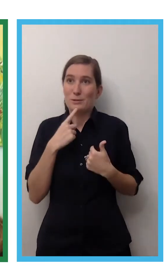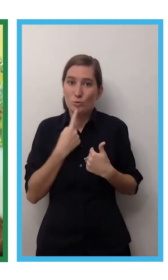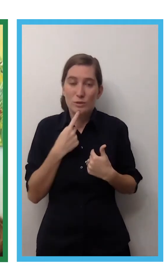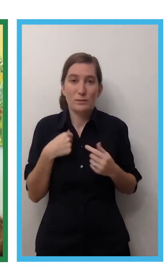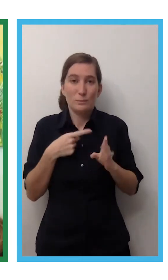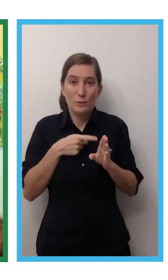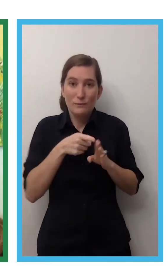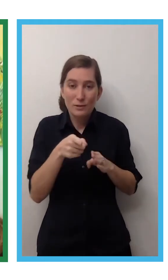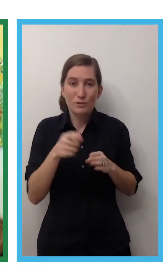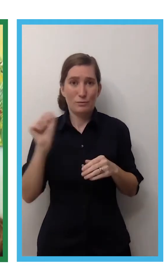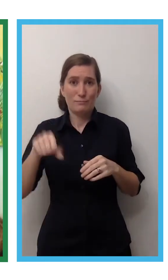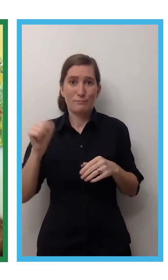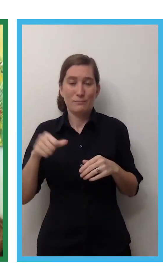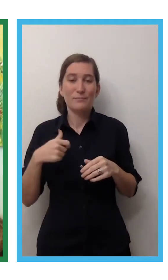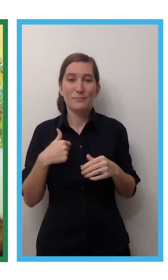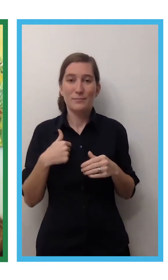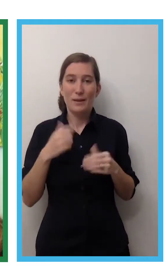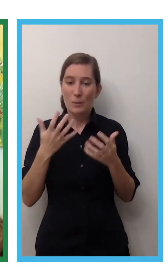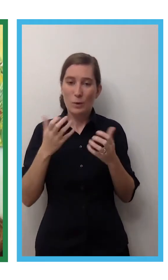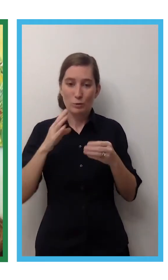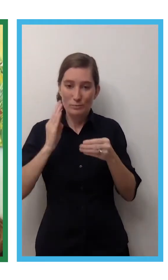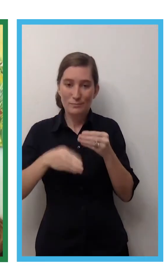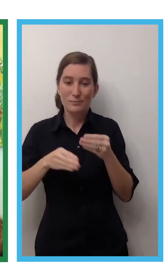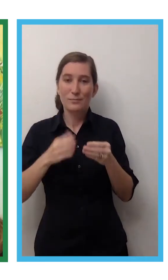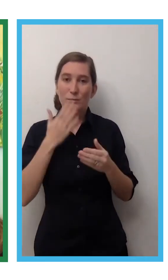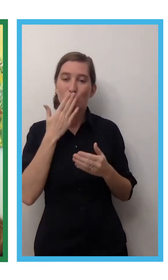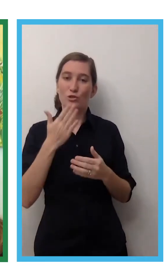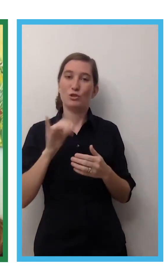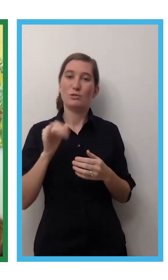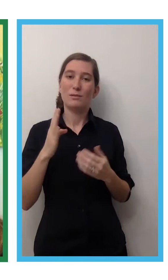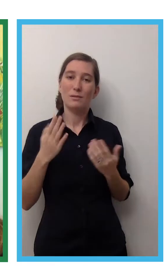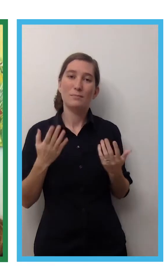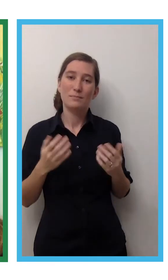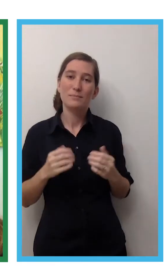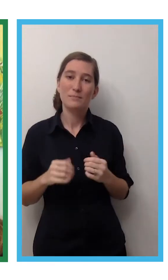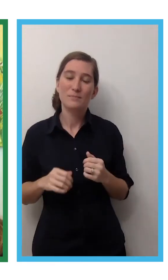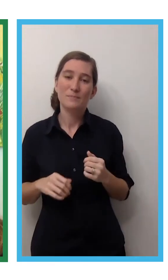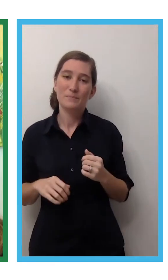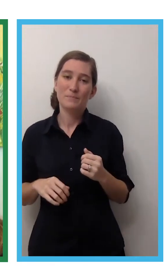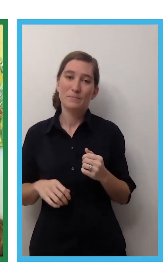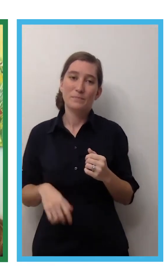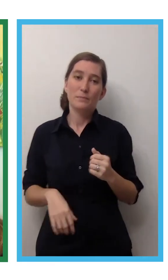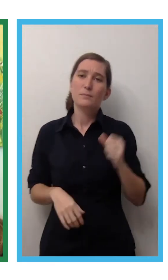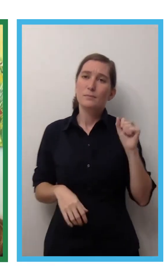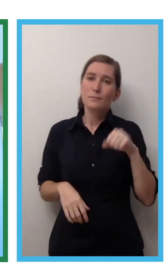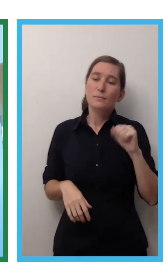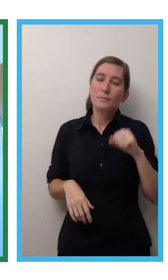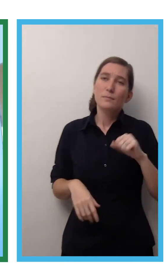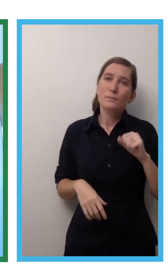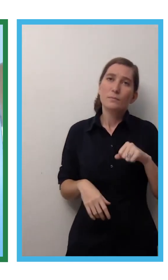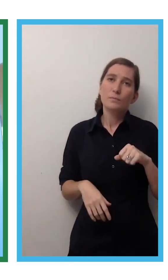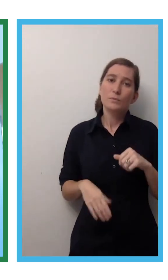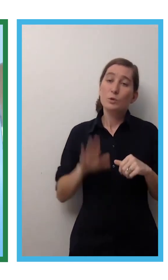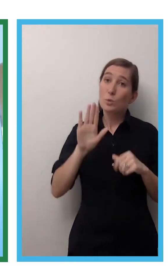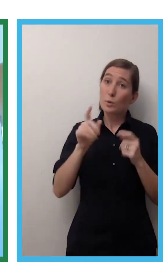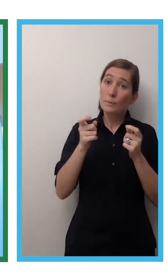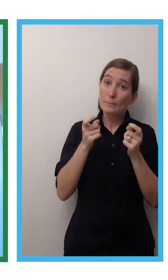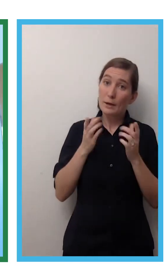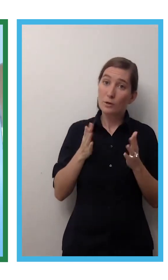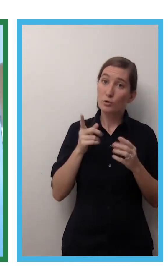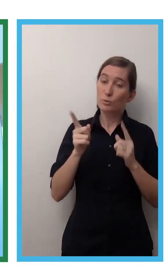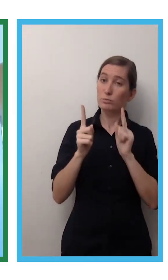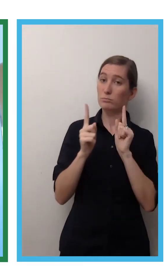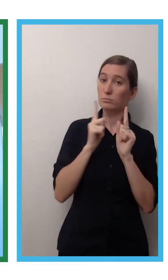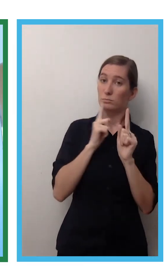was working for. So what year would it have been that you had this conversation with your manager about the two auto companies